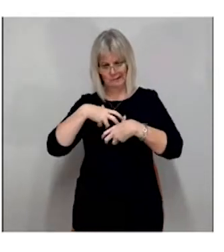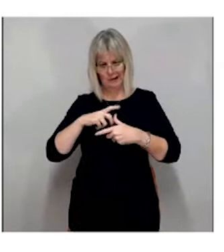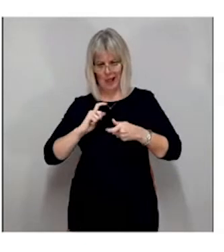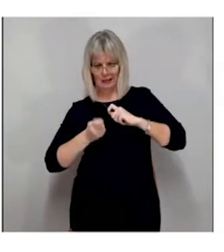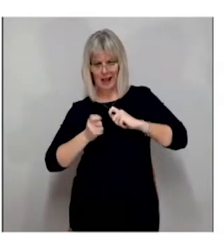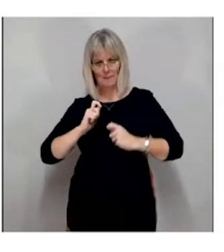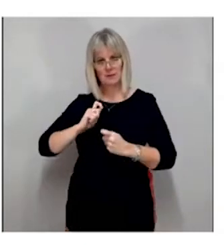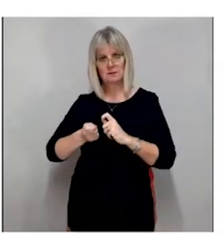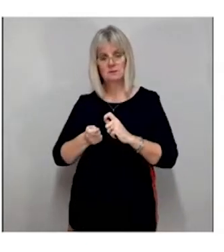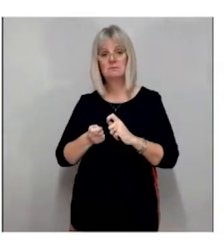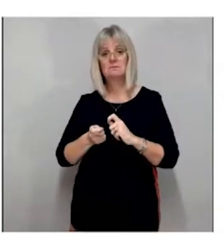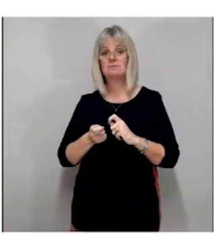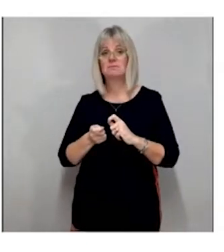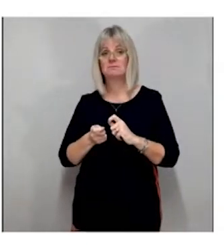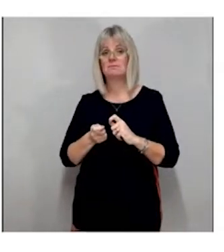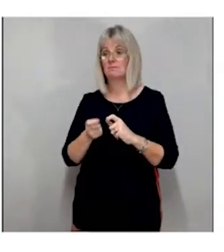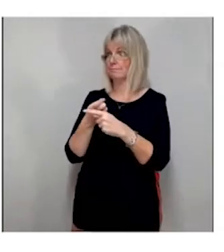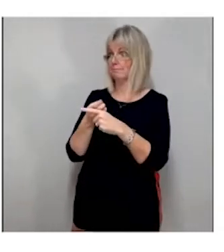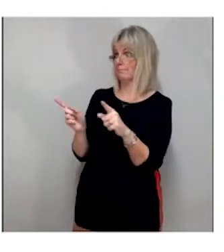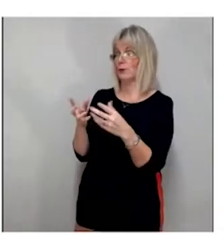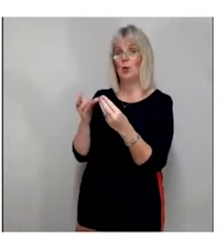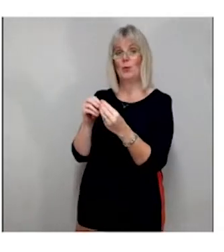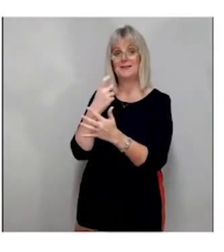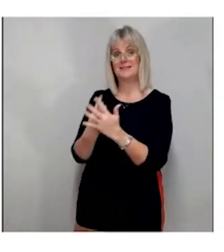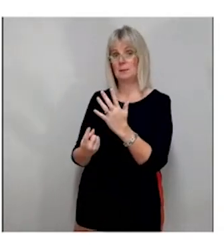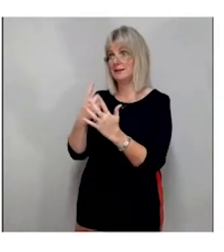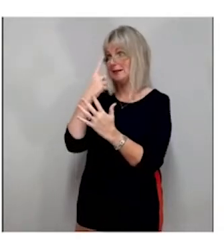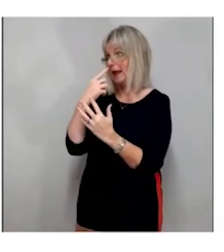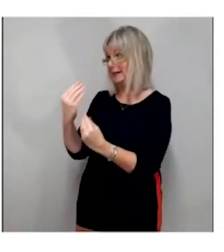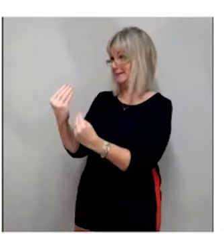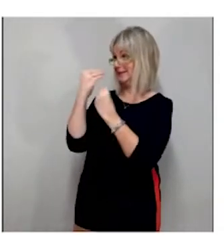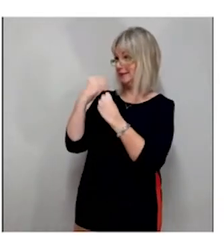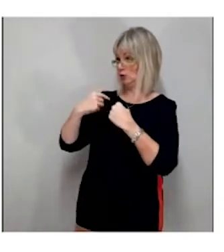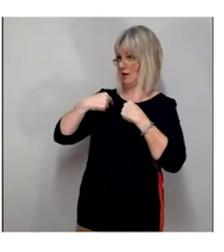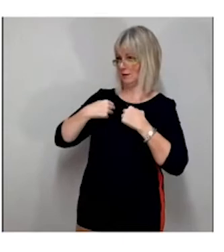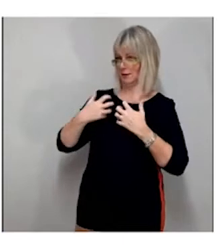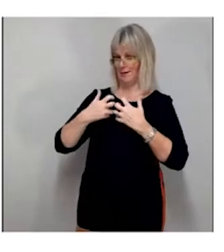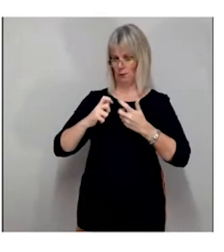can teach us a whole lot about adjusting to a global pandemic.